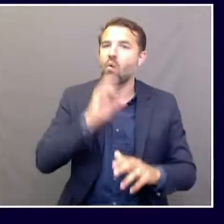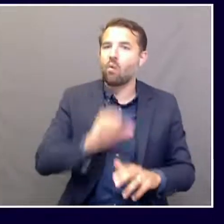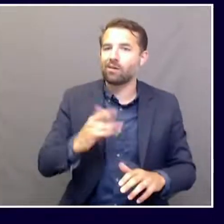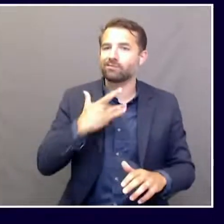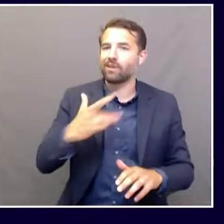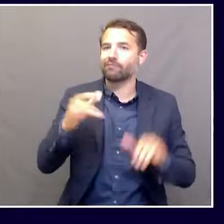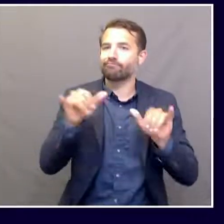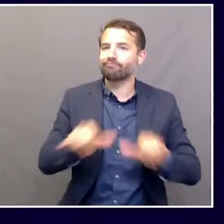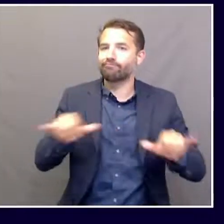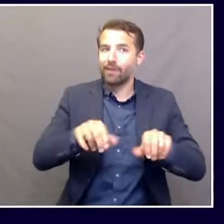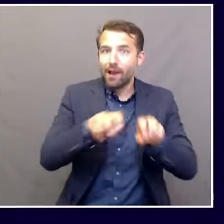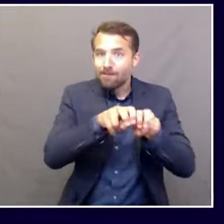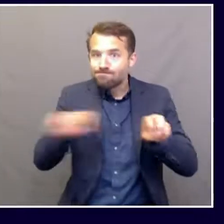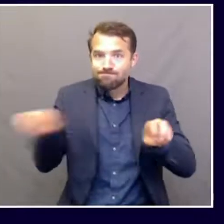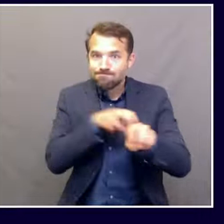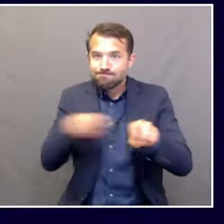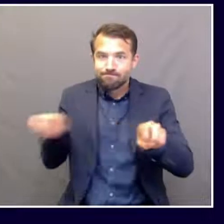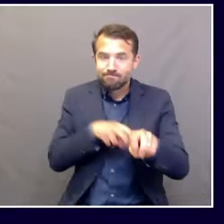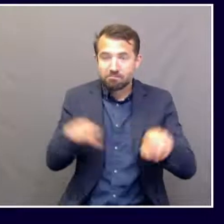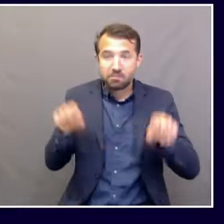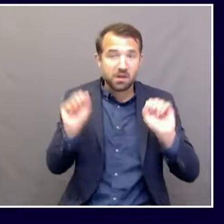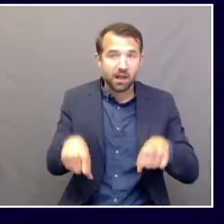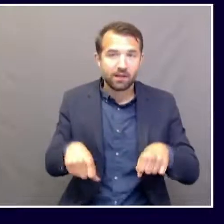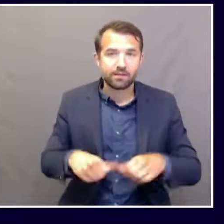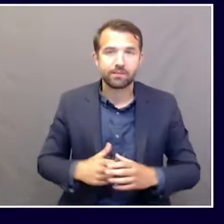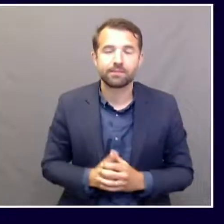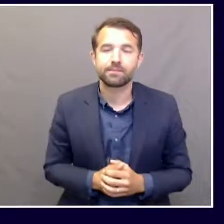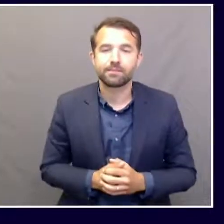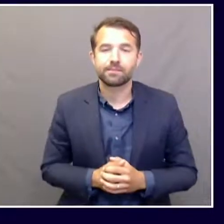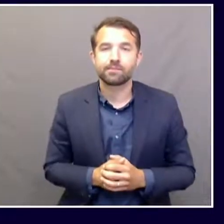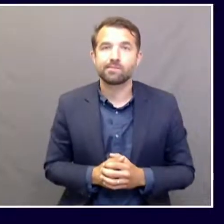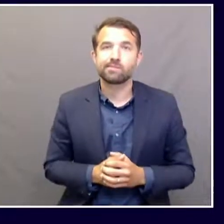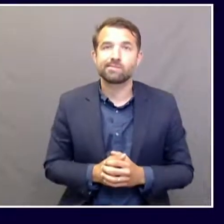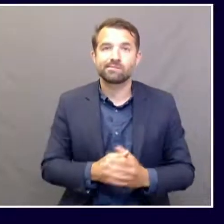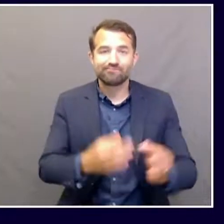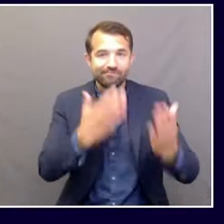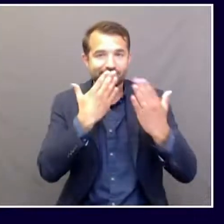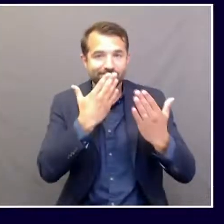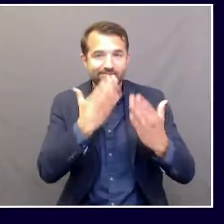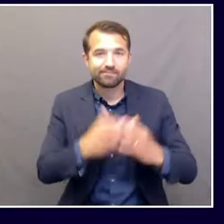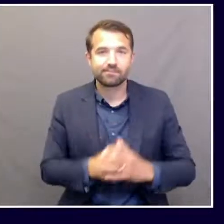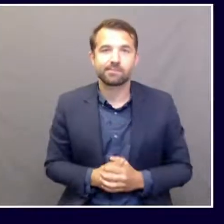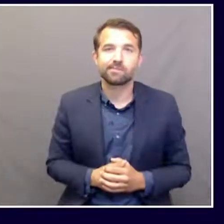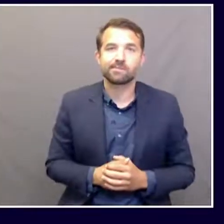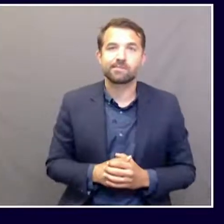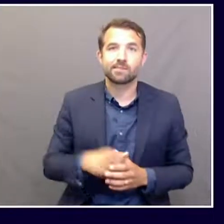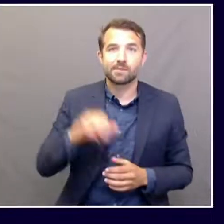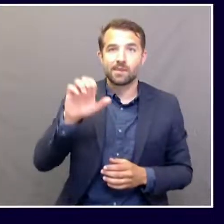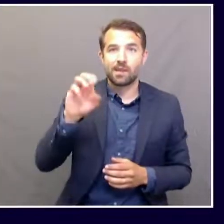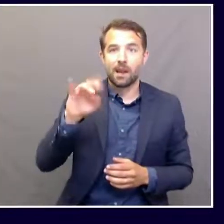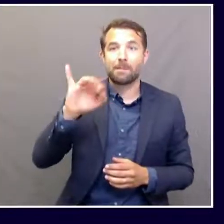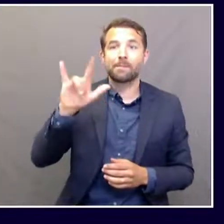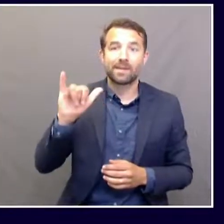pandemic. Thank you, Commissioner. Thanks, Pat. Over to Emily at the Sun Journal next.